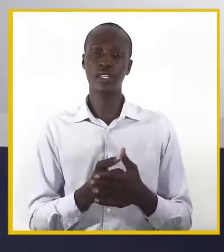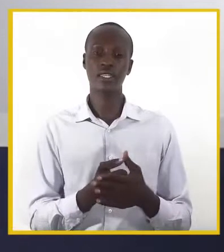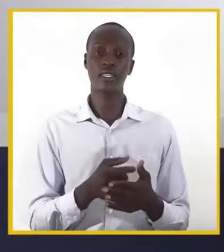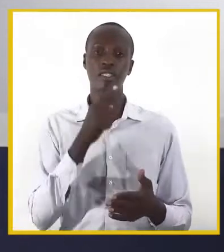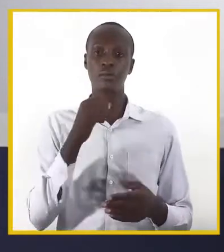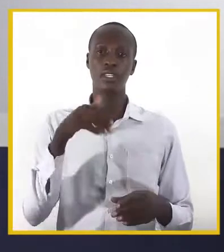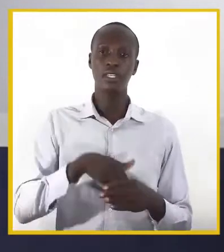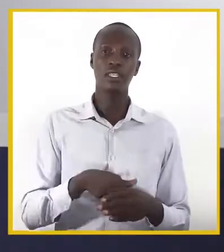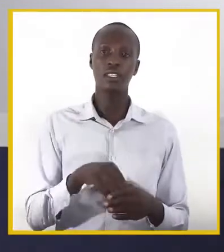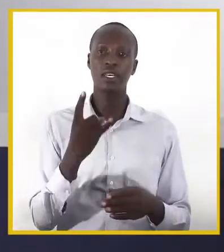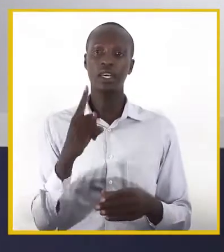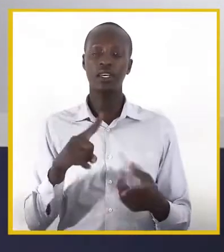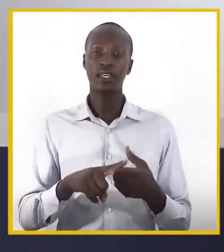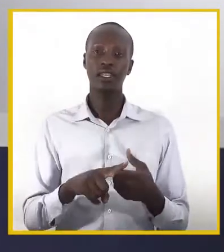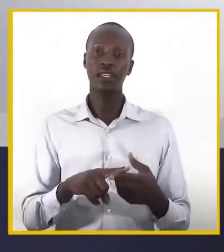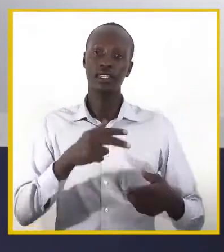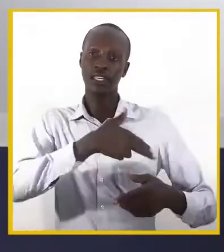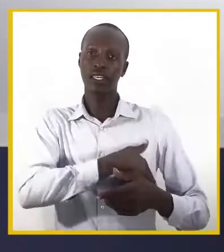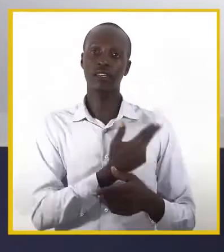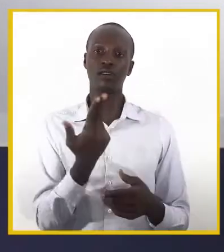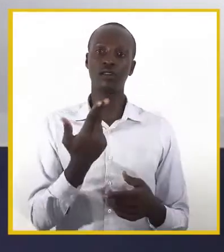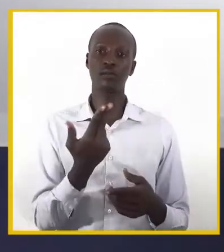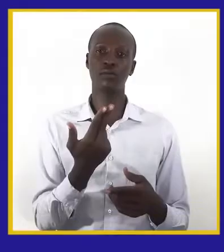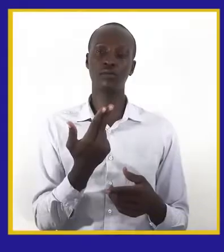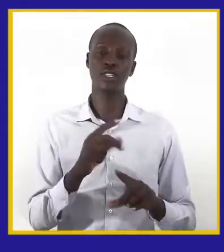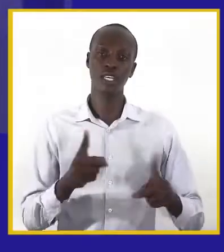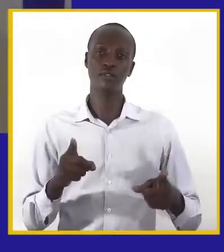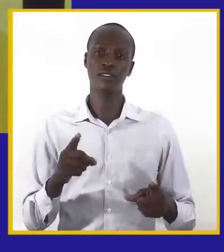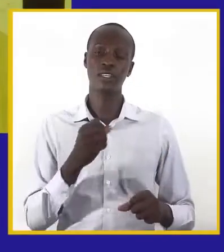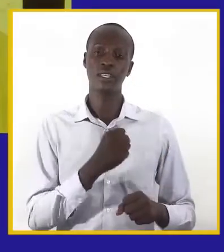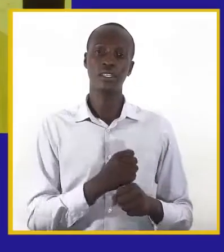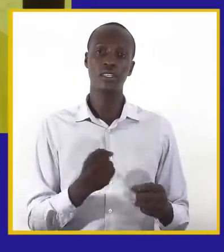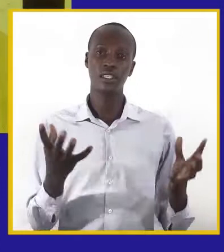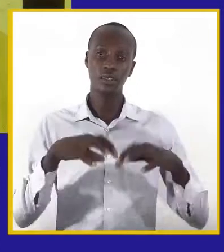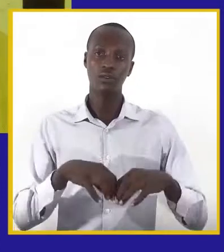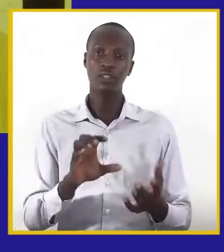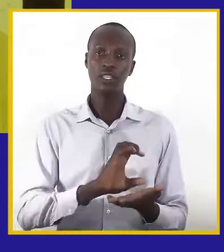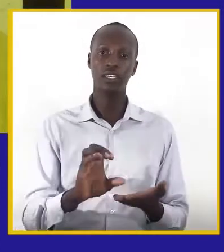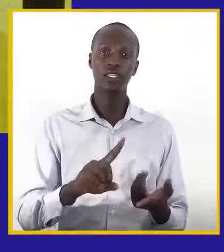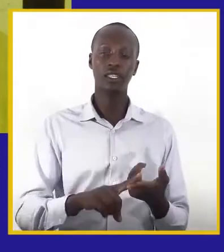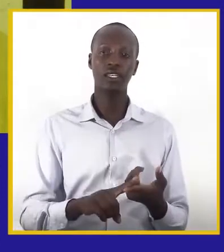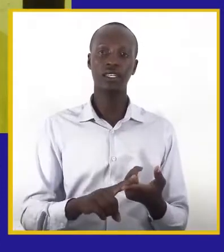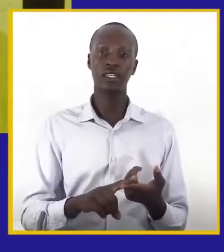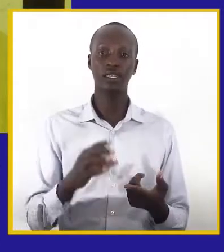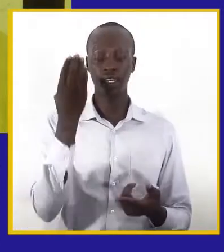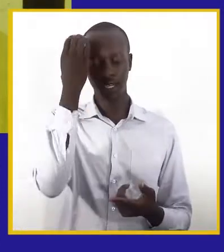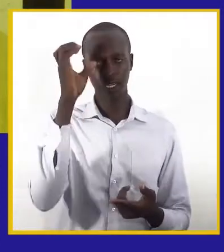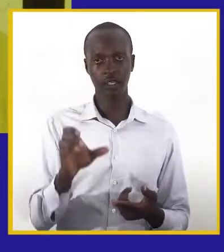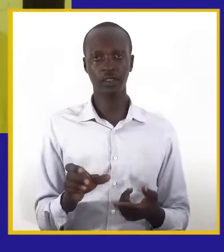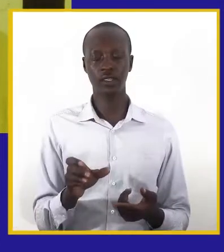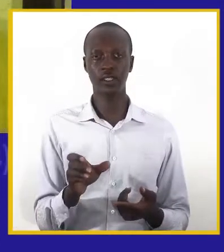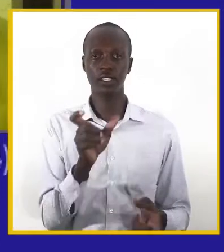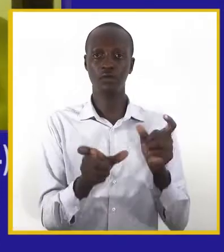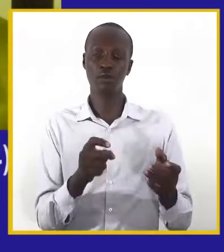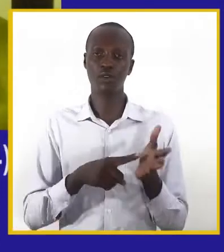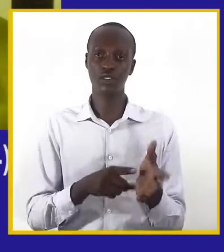and firearms and robbed him of his belongings, including cash. The arrested suspects are Taurai Zingai, aged